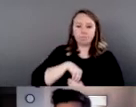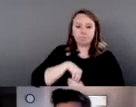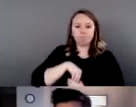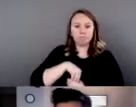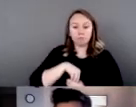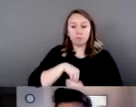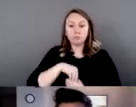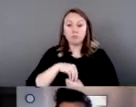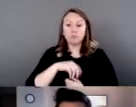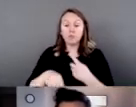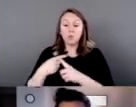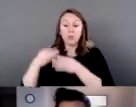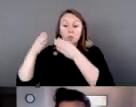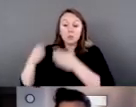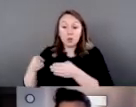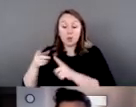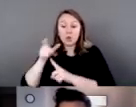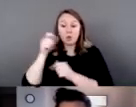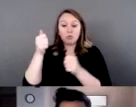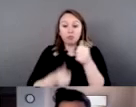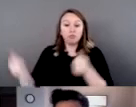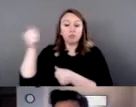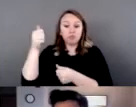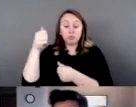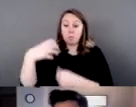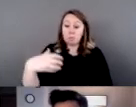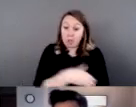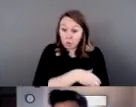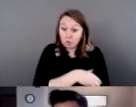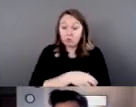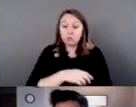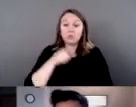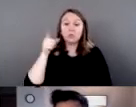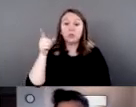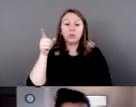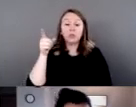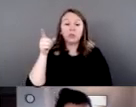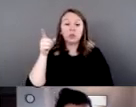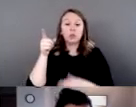somebody that's in power that has experienced this oppression. Then they begin to